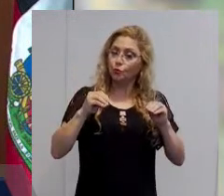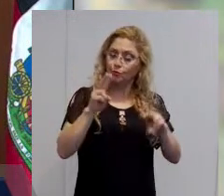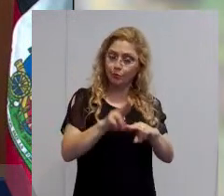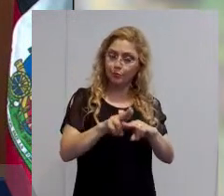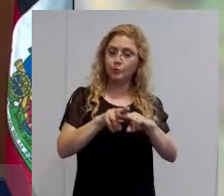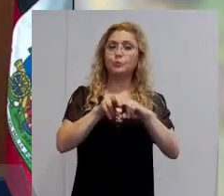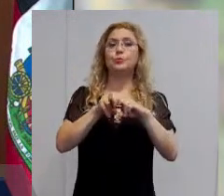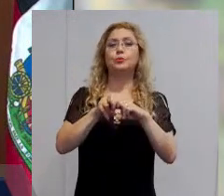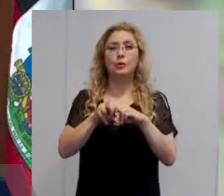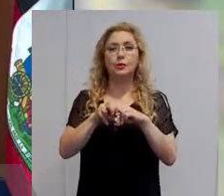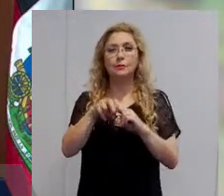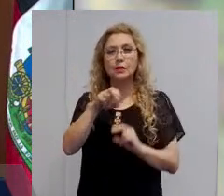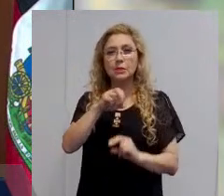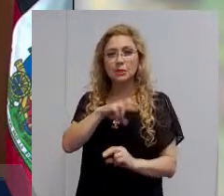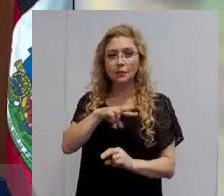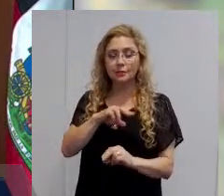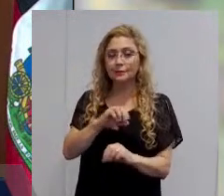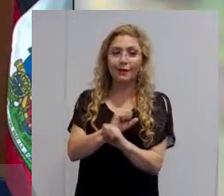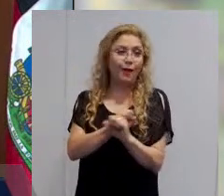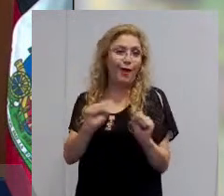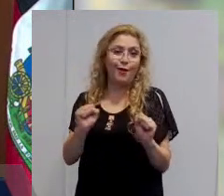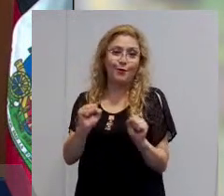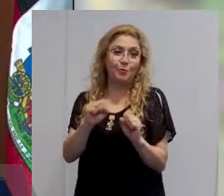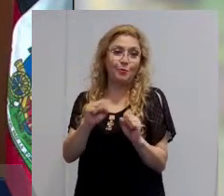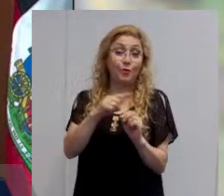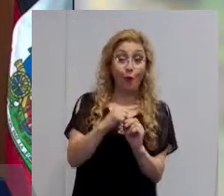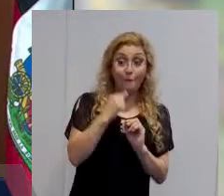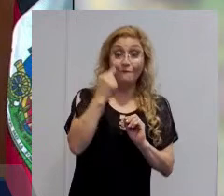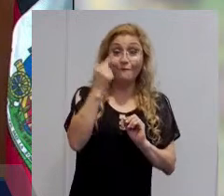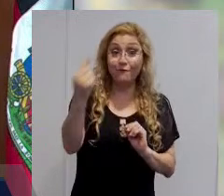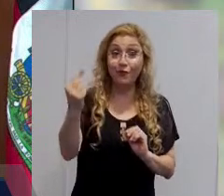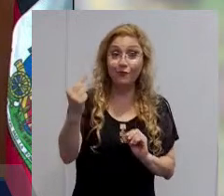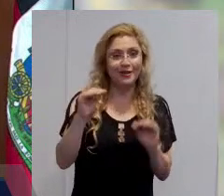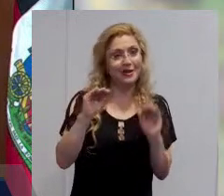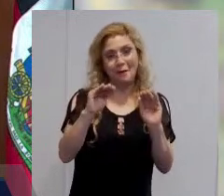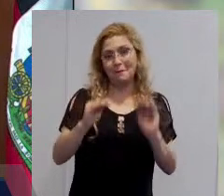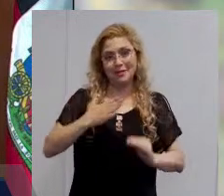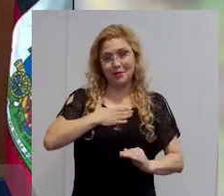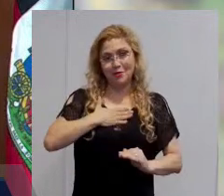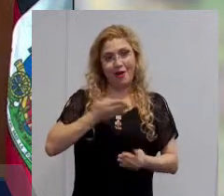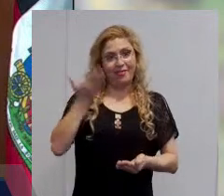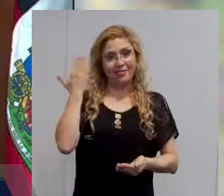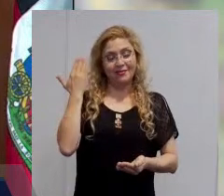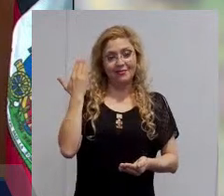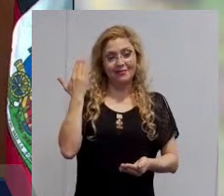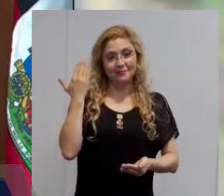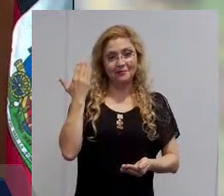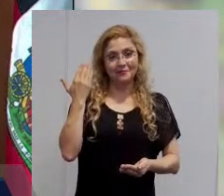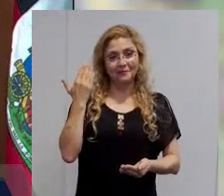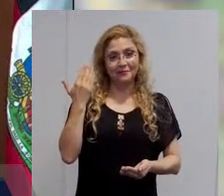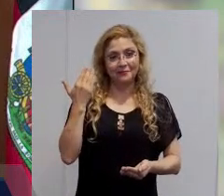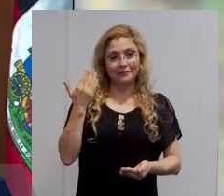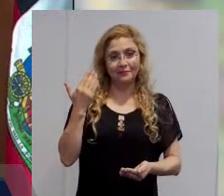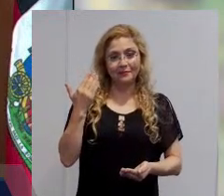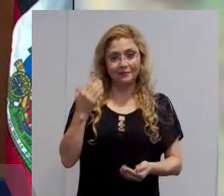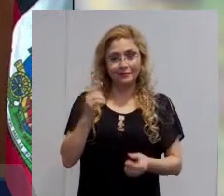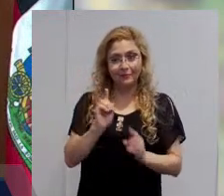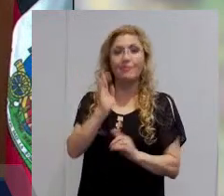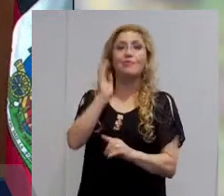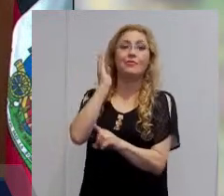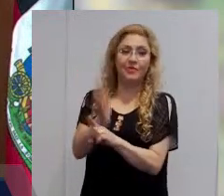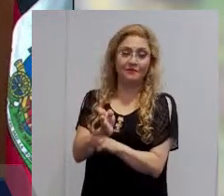of having been sitting on a chair in Chile, then I cannot return to the Dominican Republic in the same